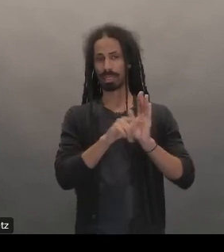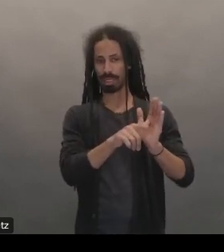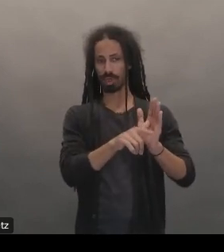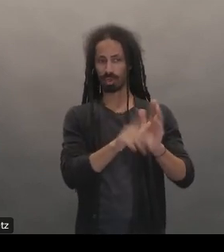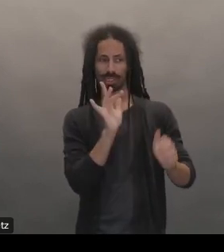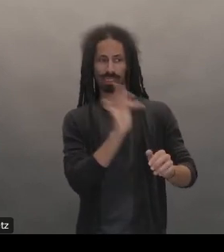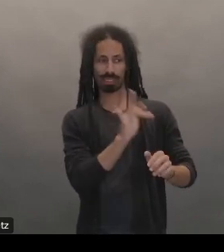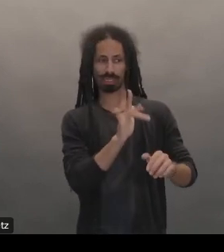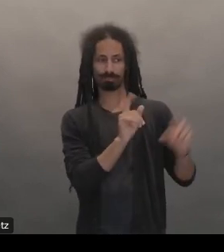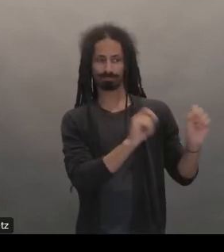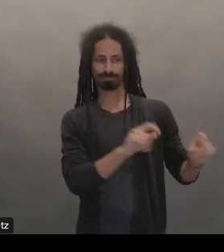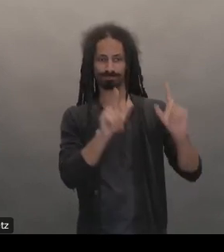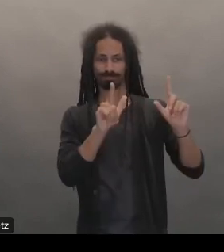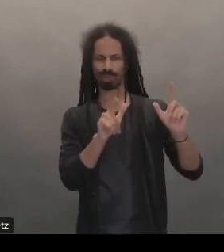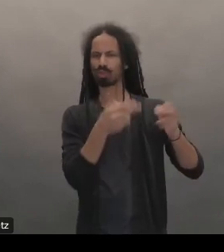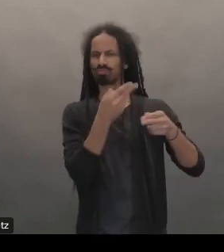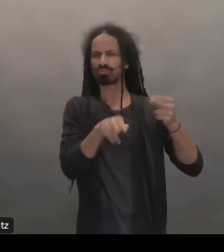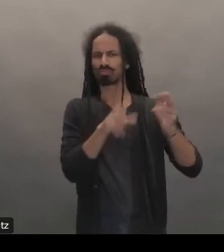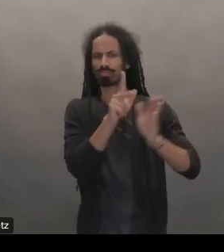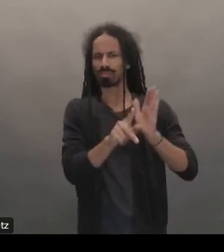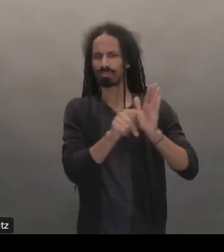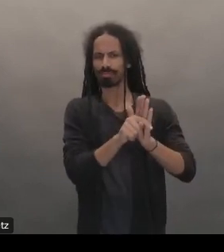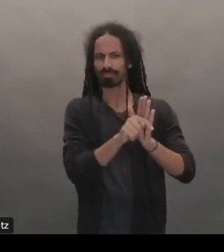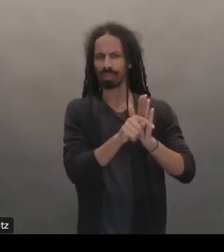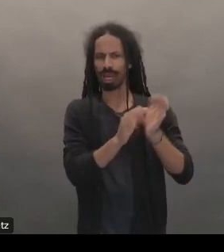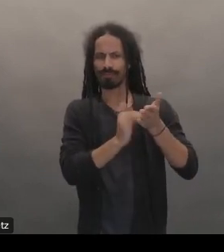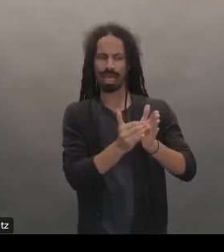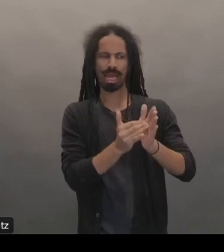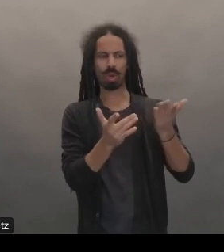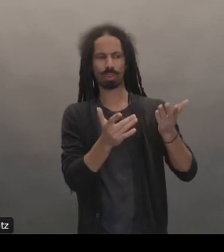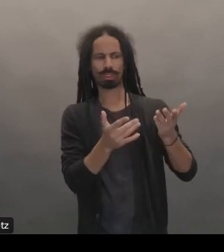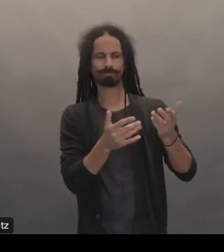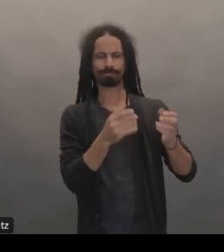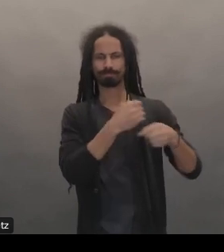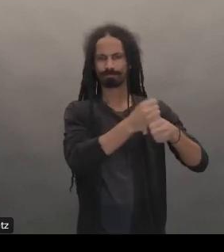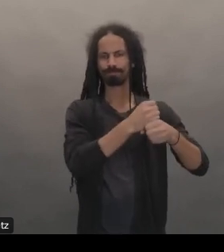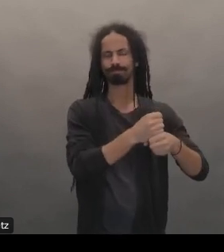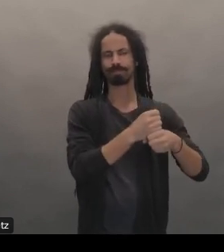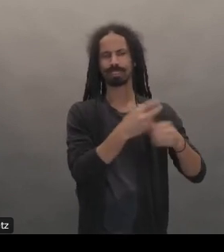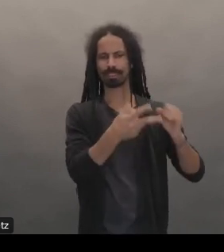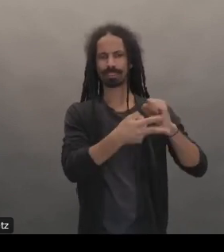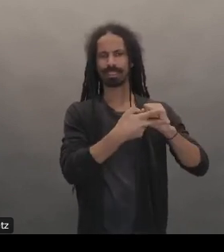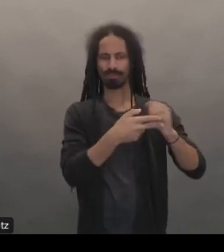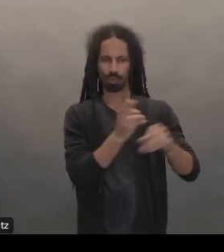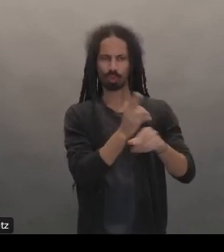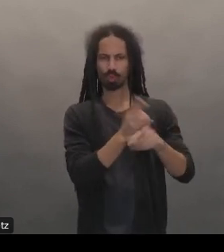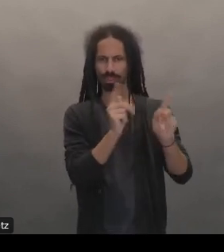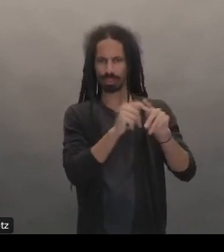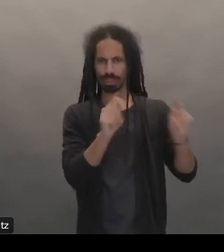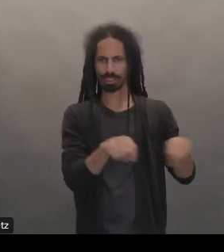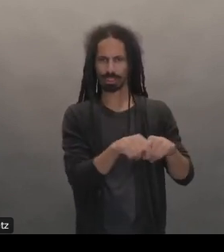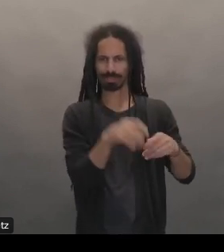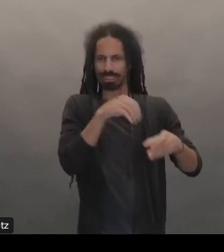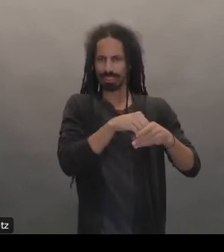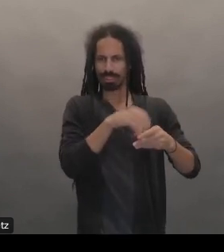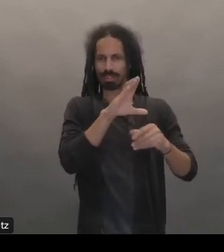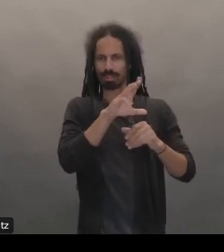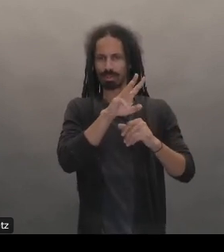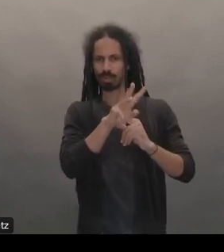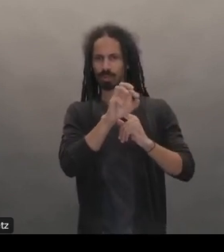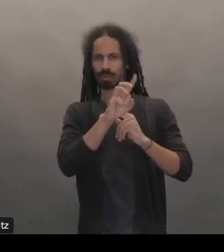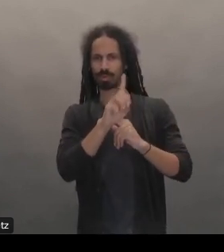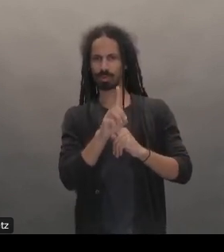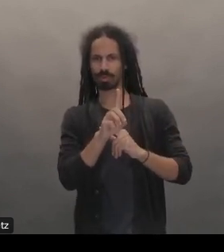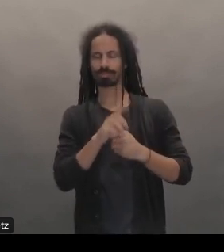to watch a short video to create, save, and use a template in Word. And if, as I mentioned before, you're looking